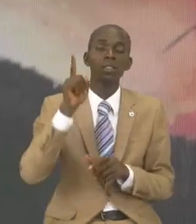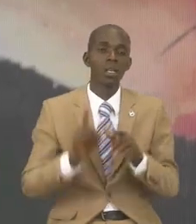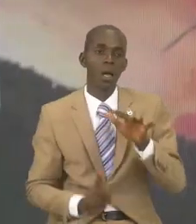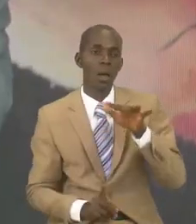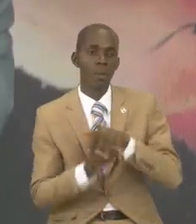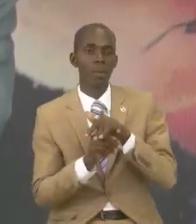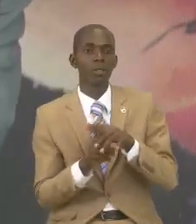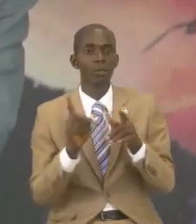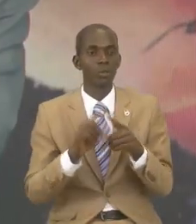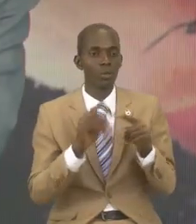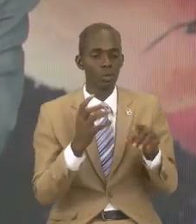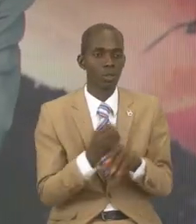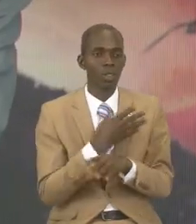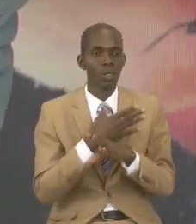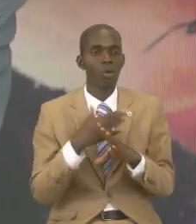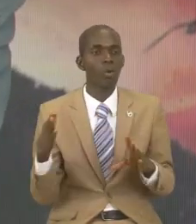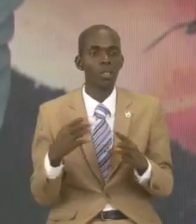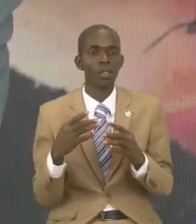to